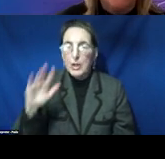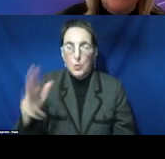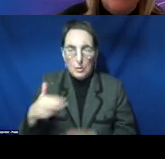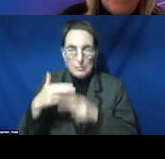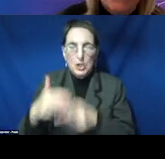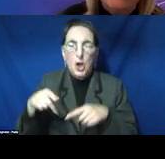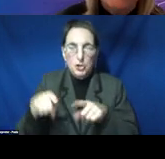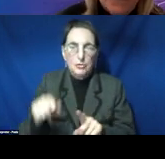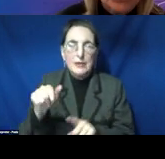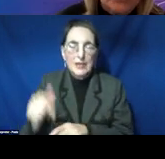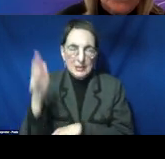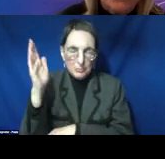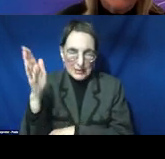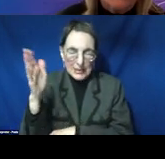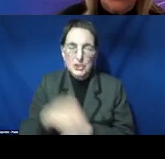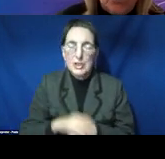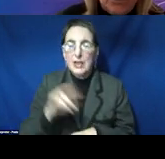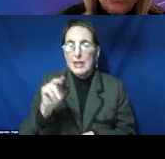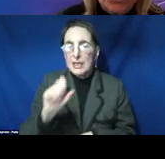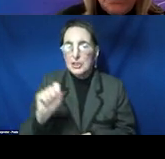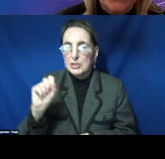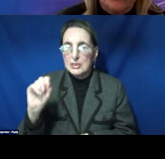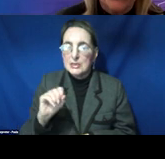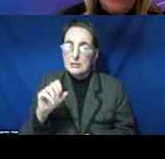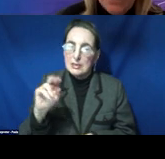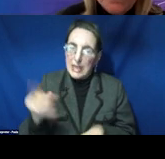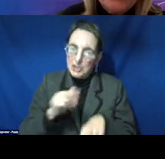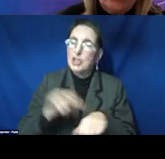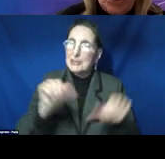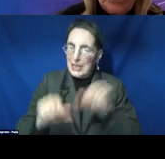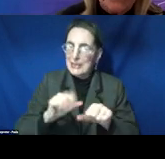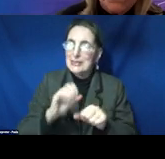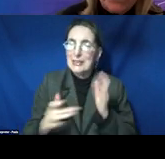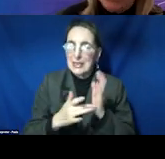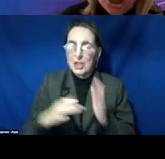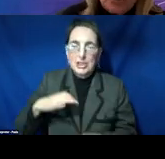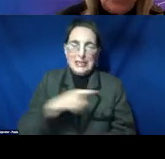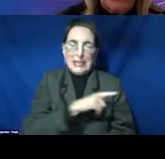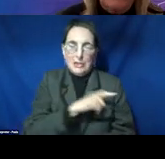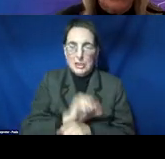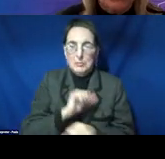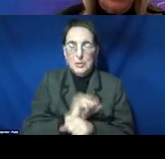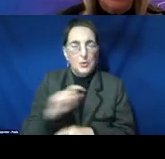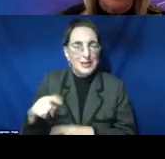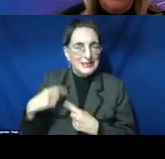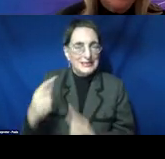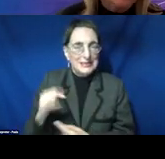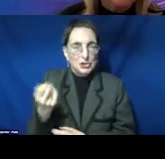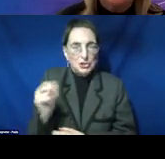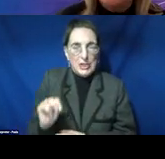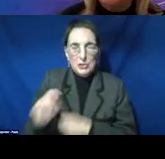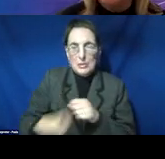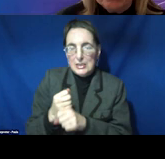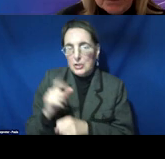session. And the National Science and Technology Council has been working since January of 22